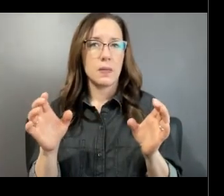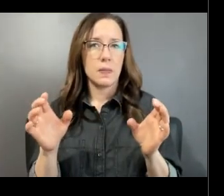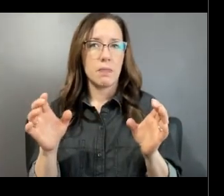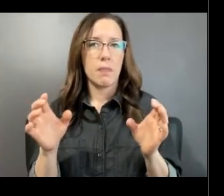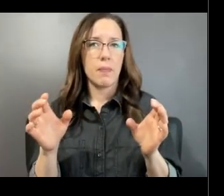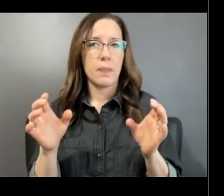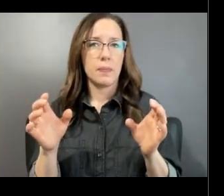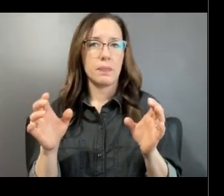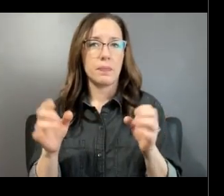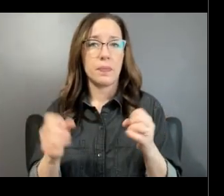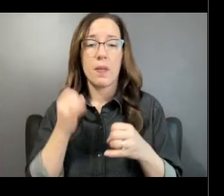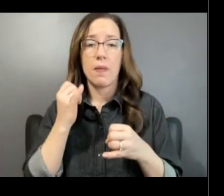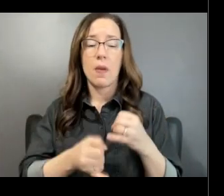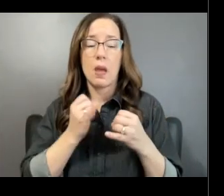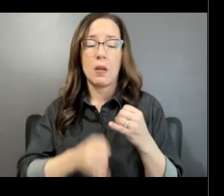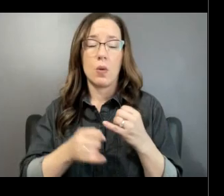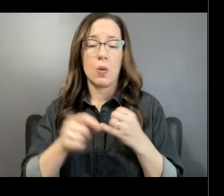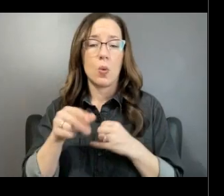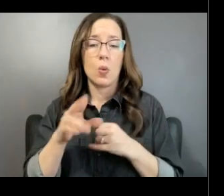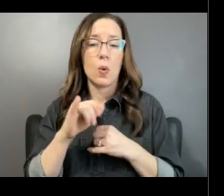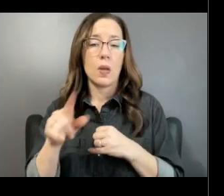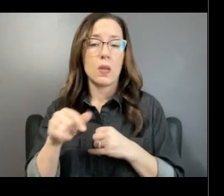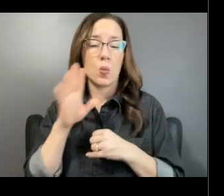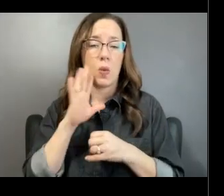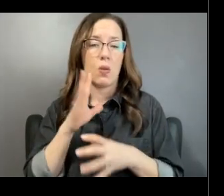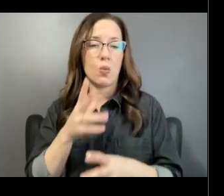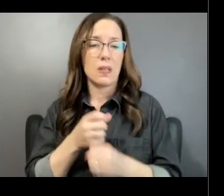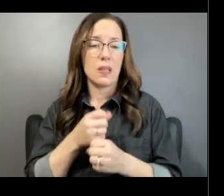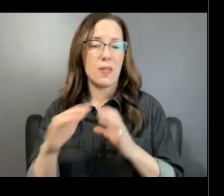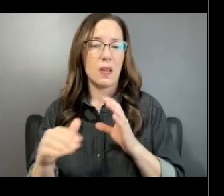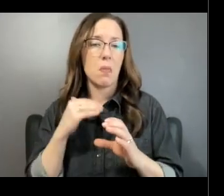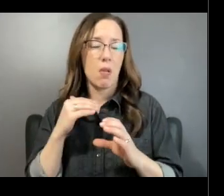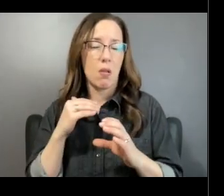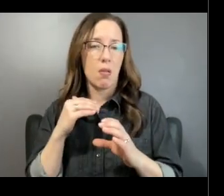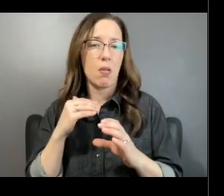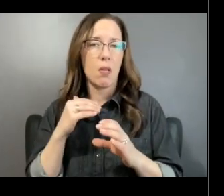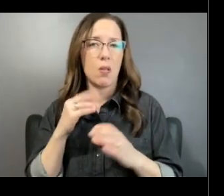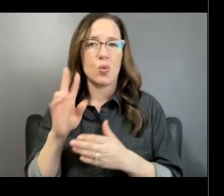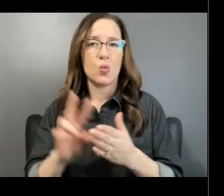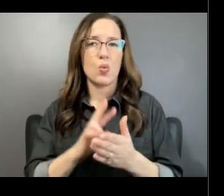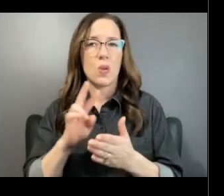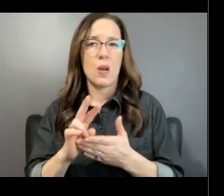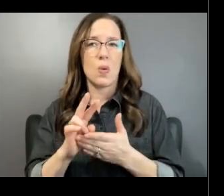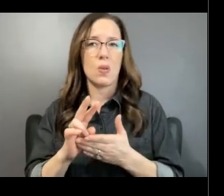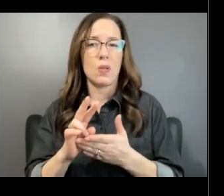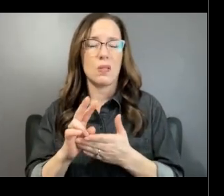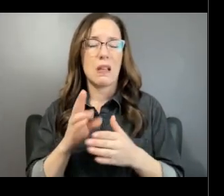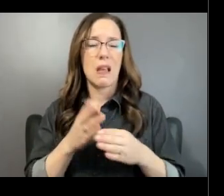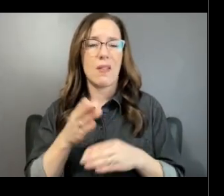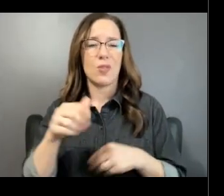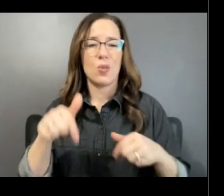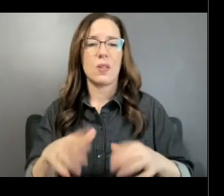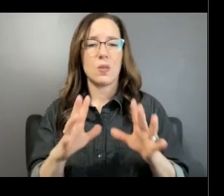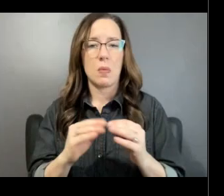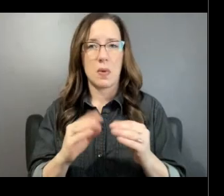The final quiz will be in the email that comes to participants 2 hours after the end of the